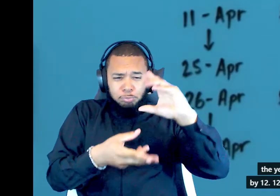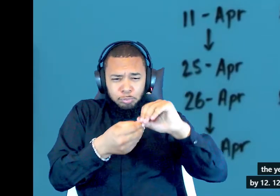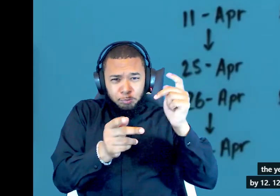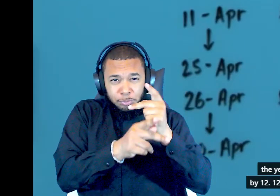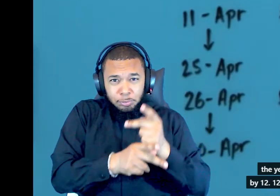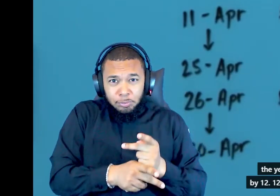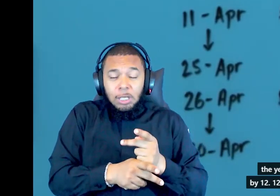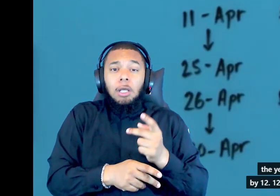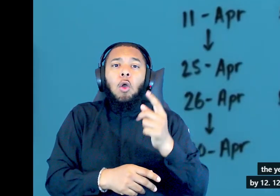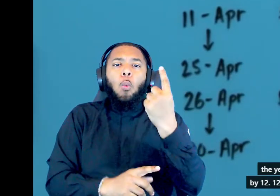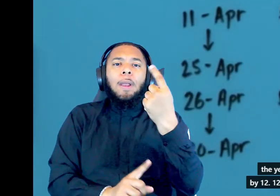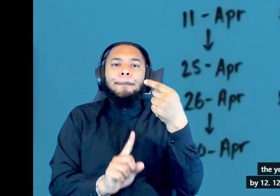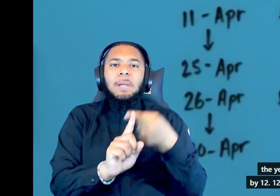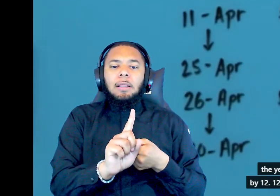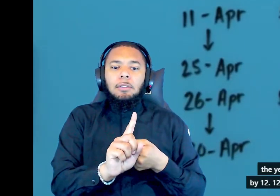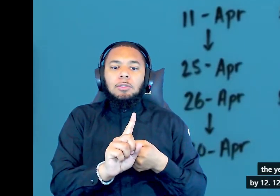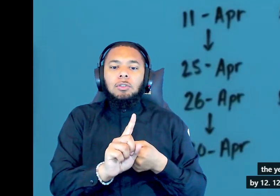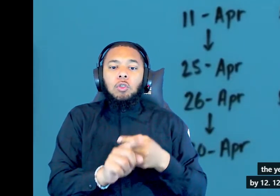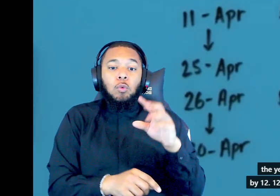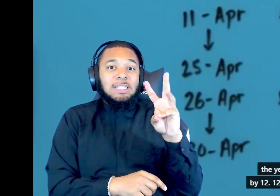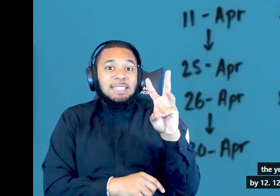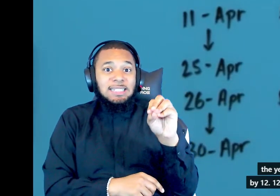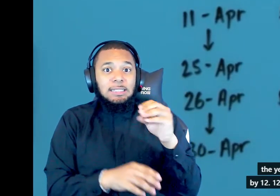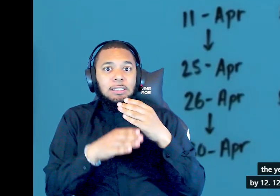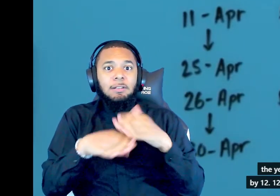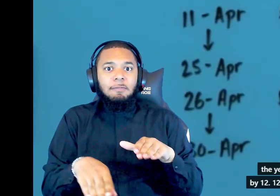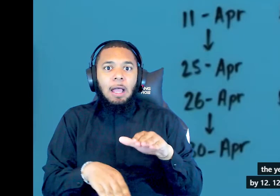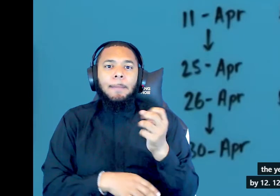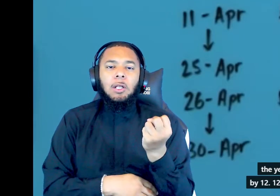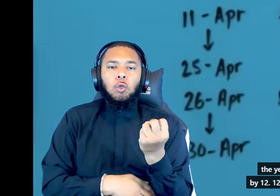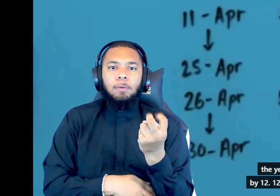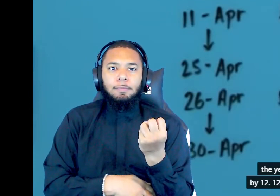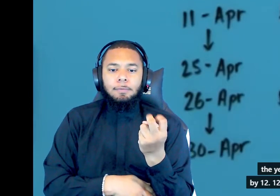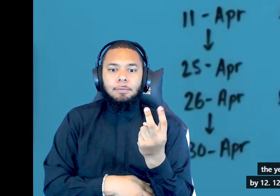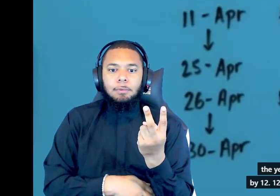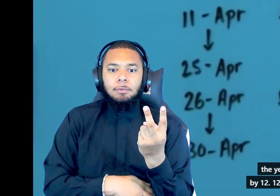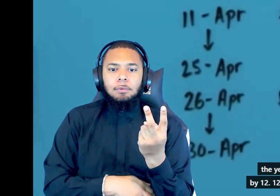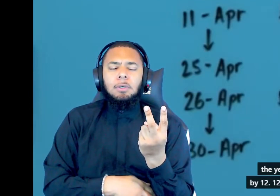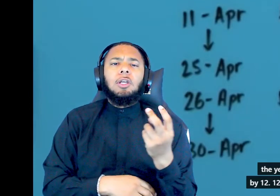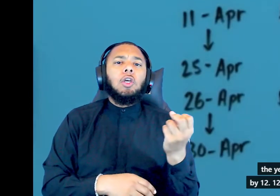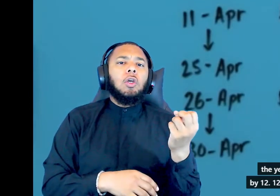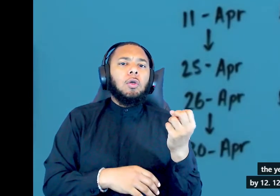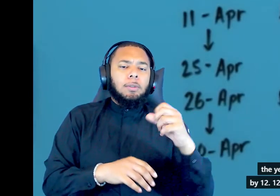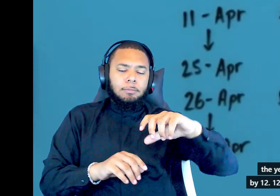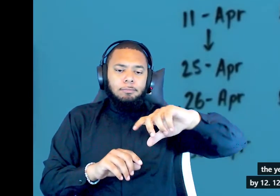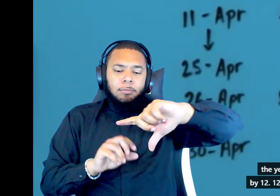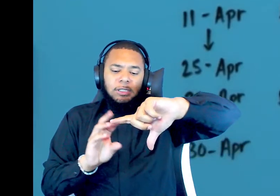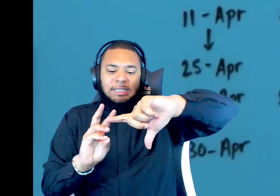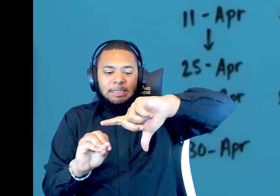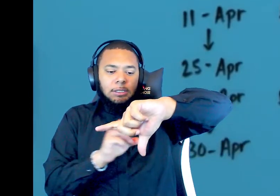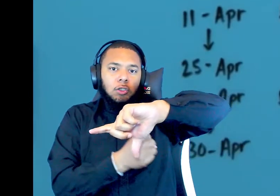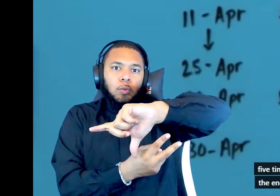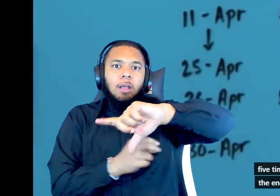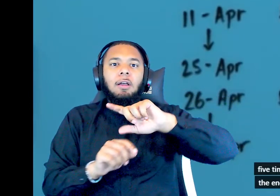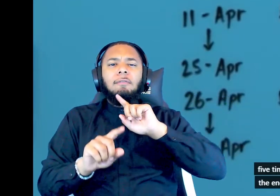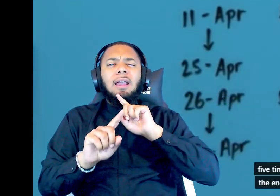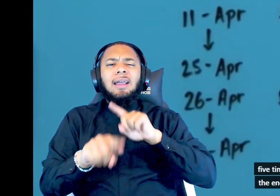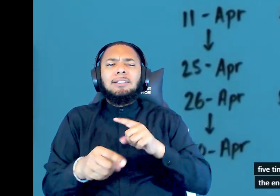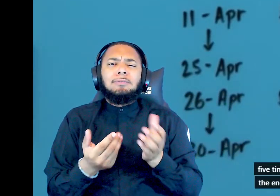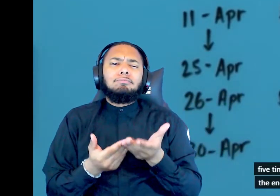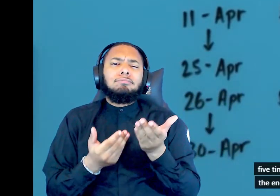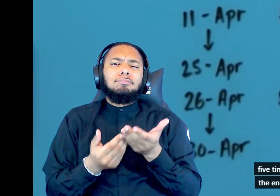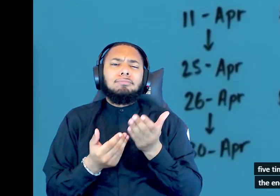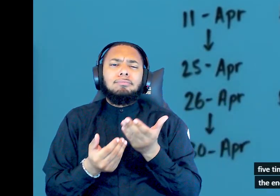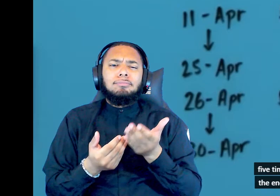in the year. So we need to divide this by 12. 12 goes cleanly into 60, thankfully, 5